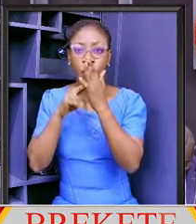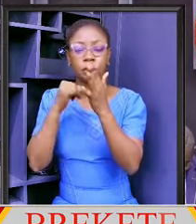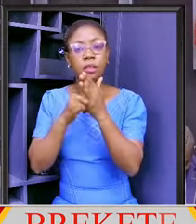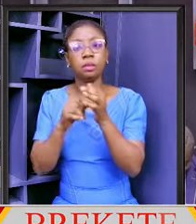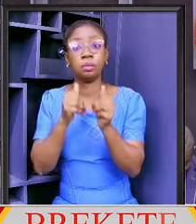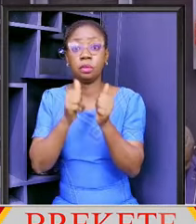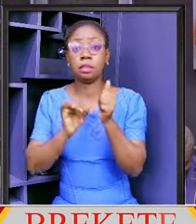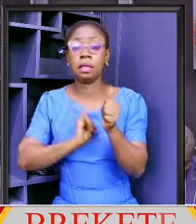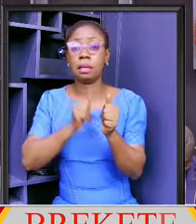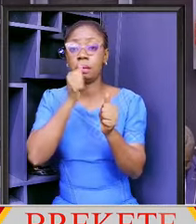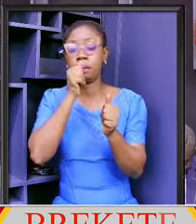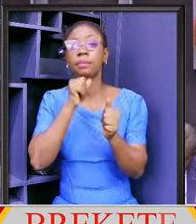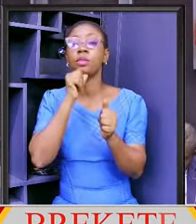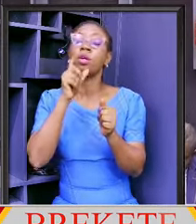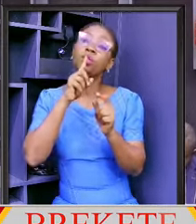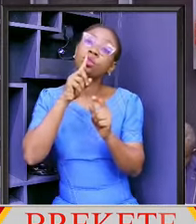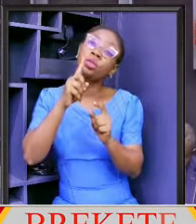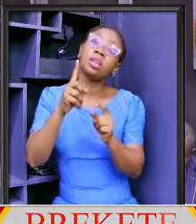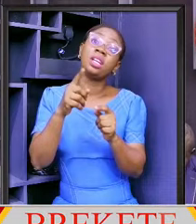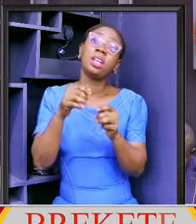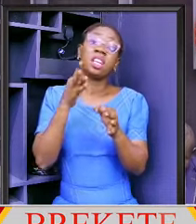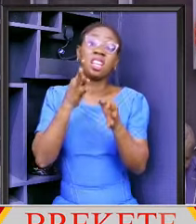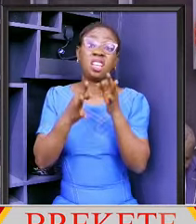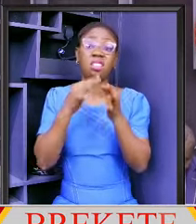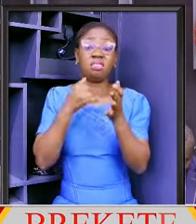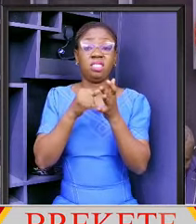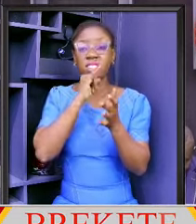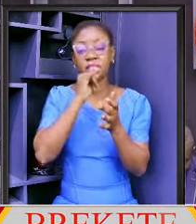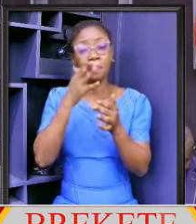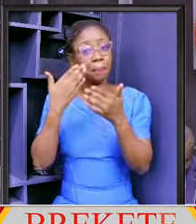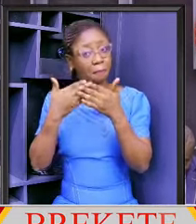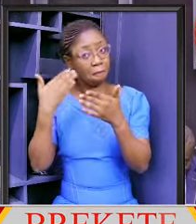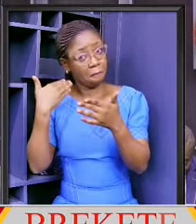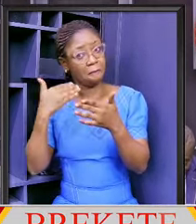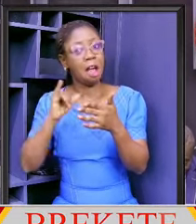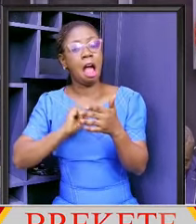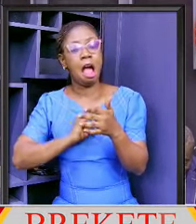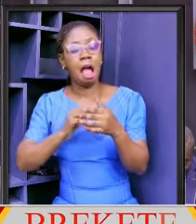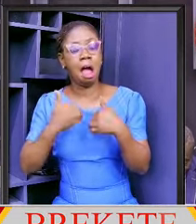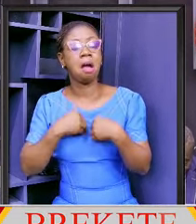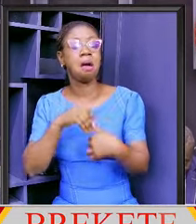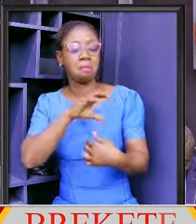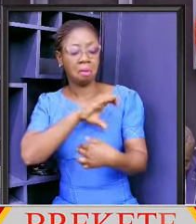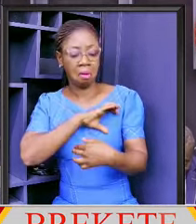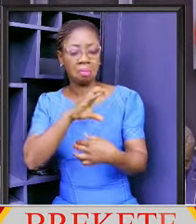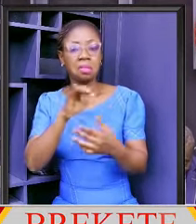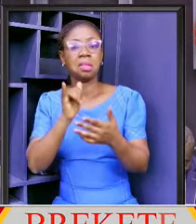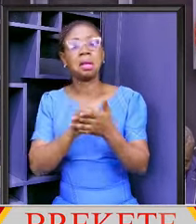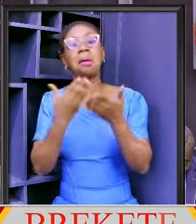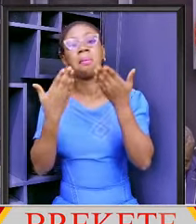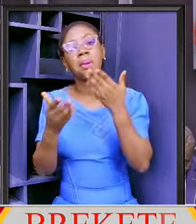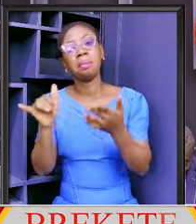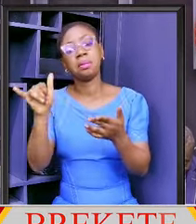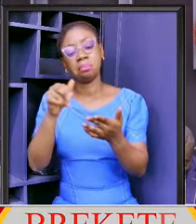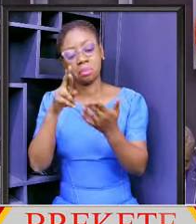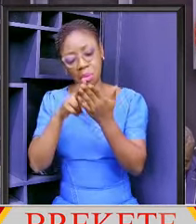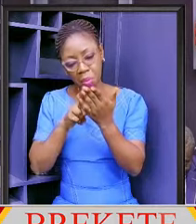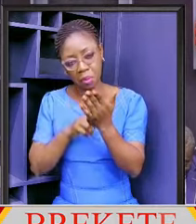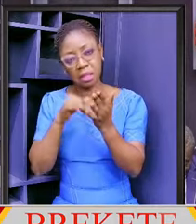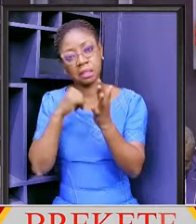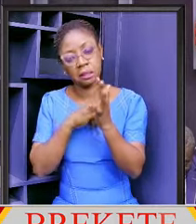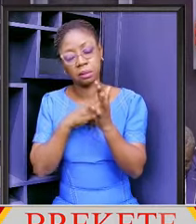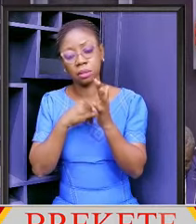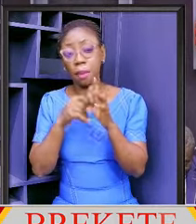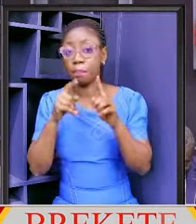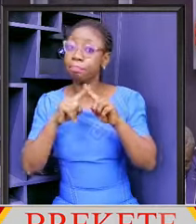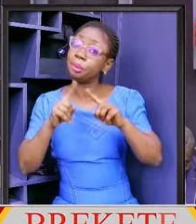sure. If not before, I get confidence, say, they go down record them somewhere, but with waiting they happen, I'm not sure.